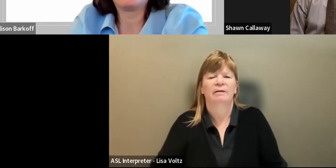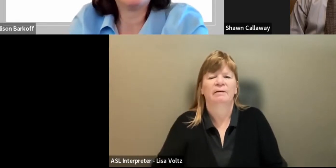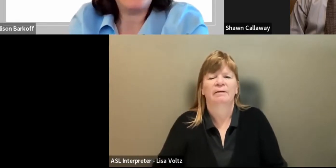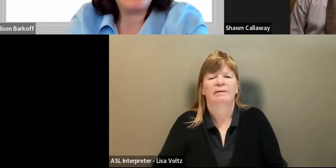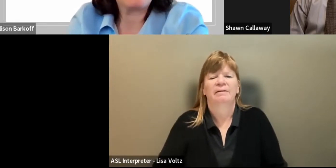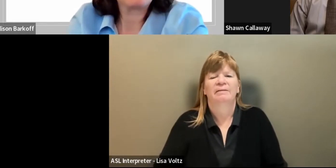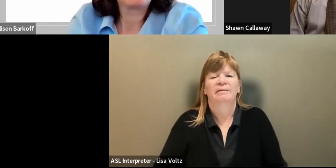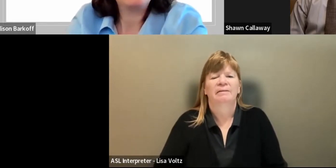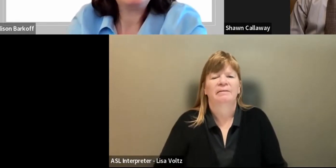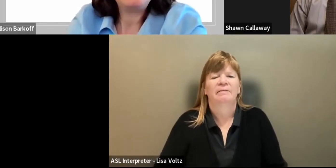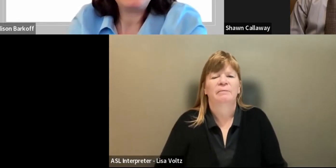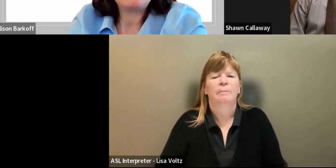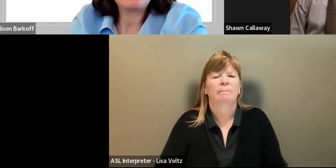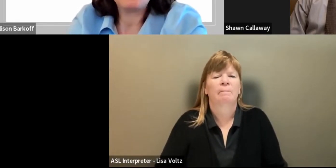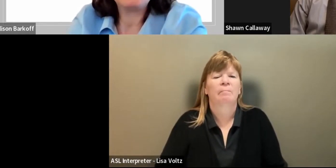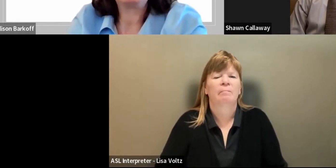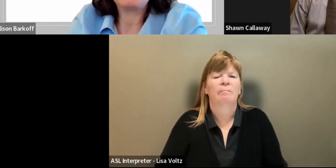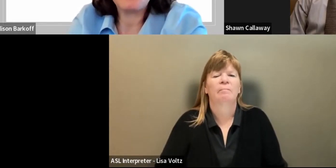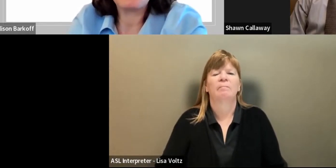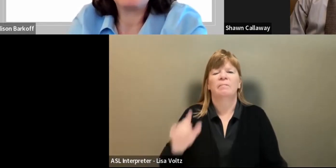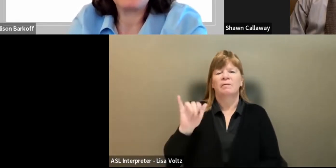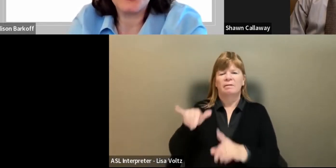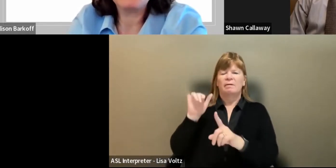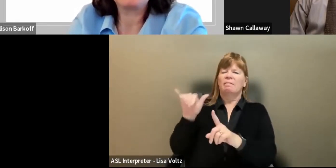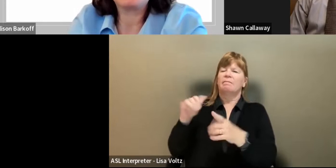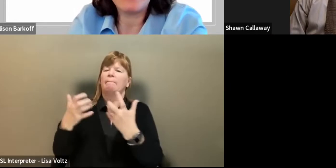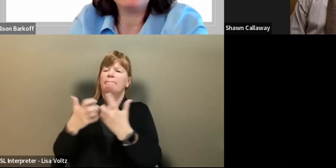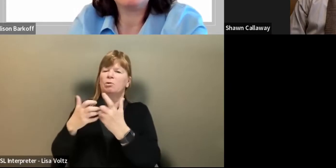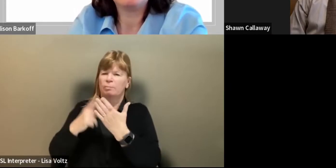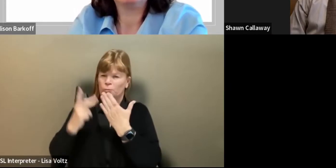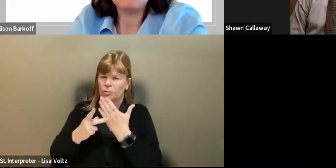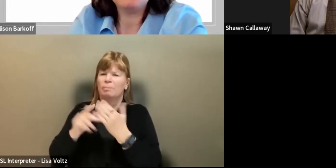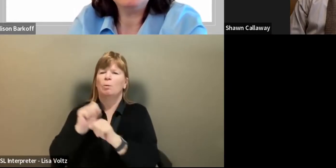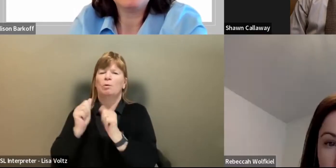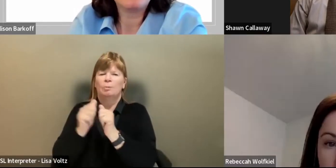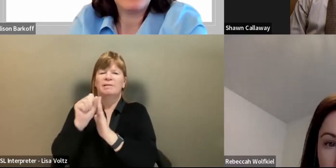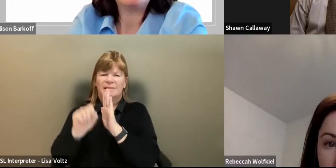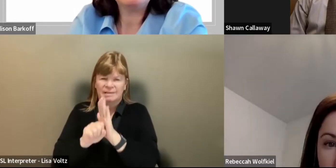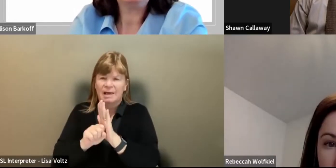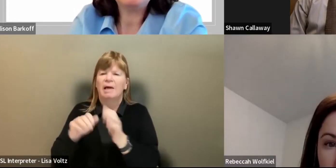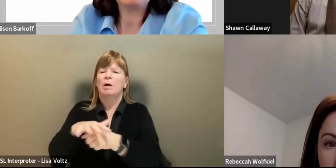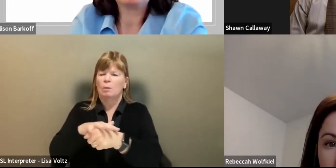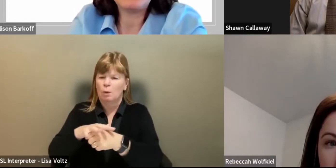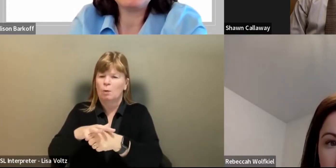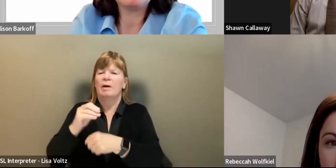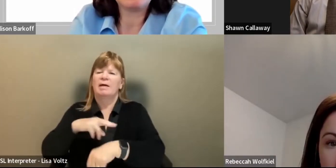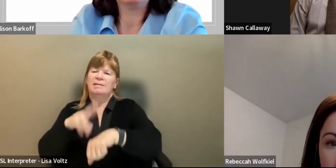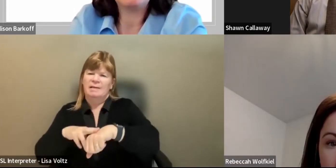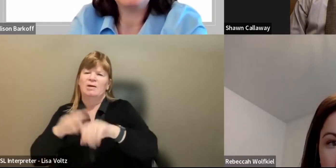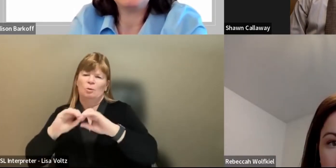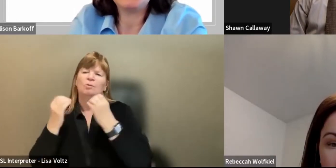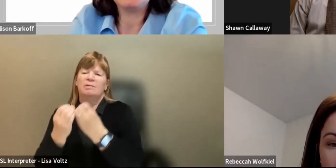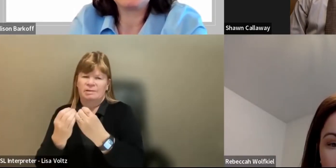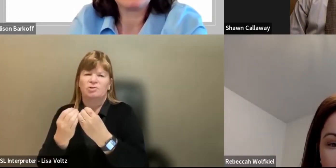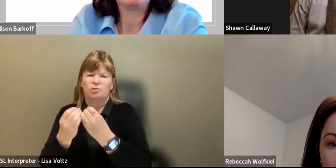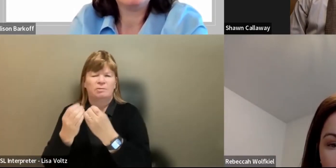great. The TBI State Partnership Programs work with state, local, and national organizations on a